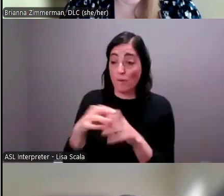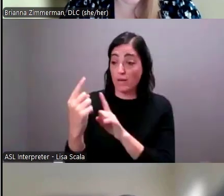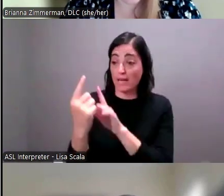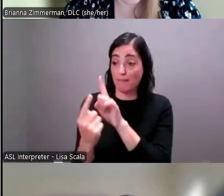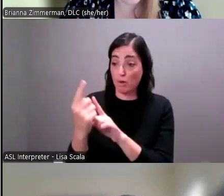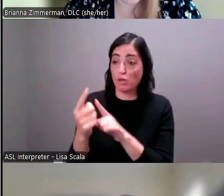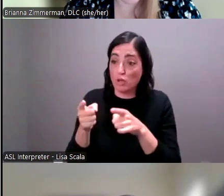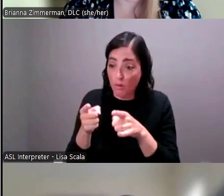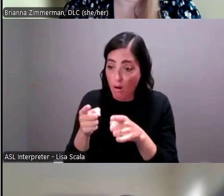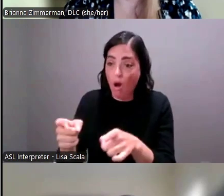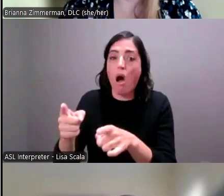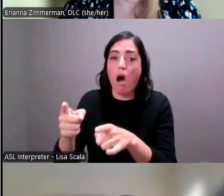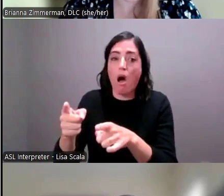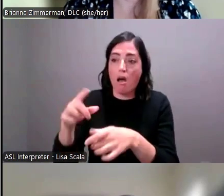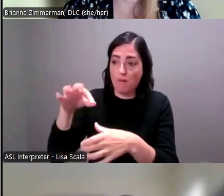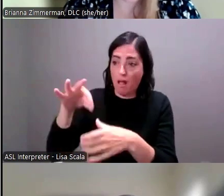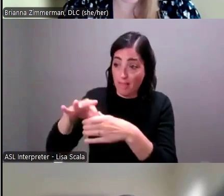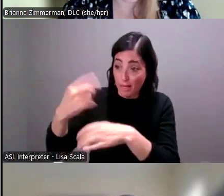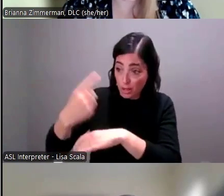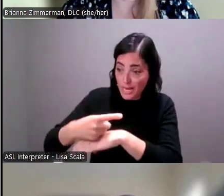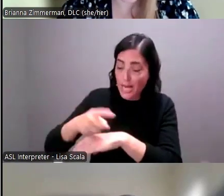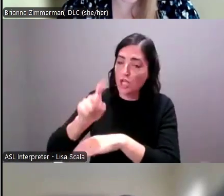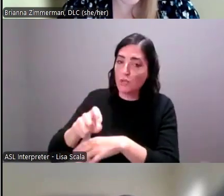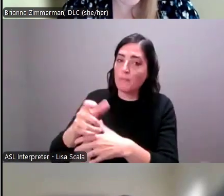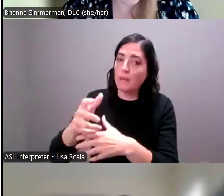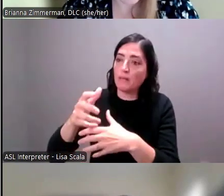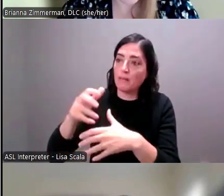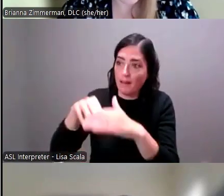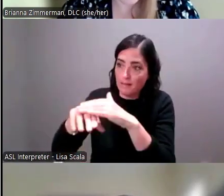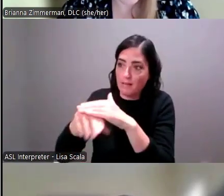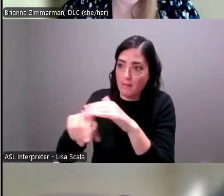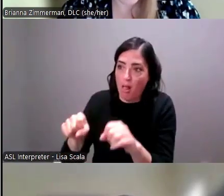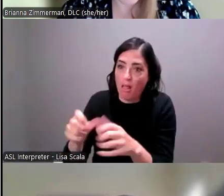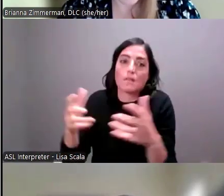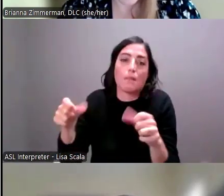election day should be made as accessible as possible.